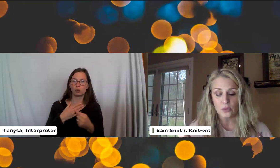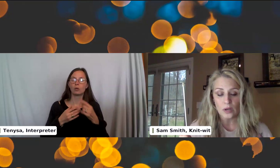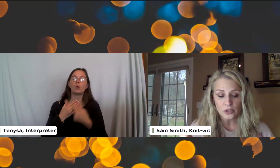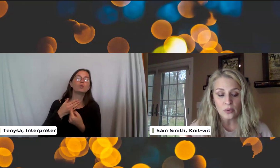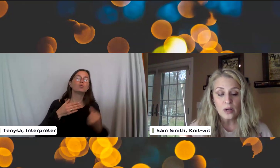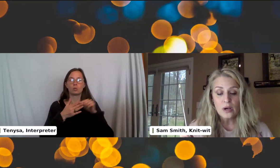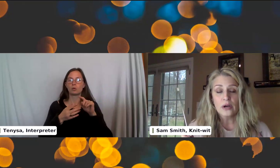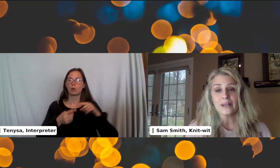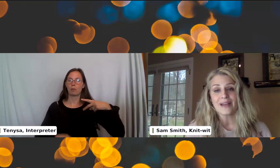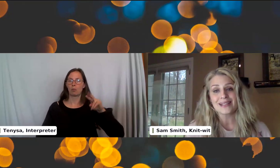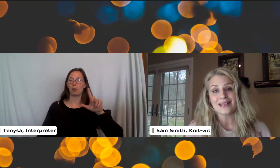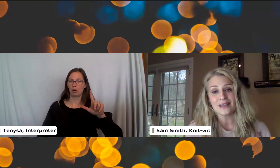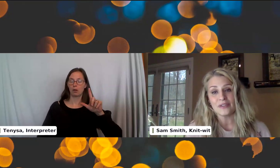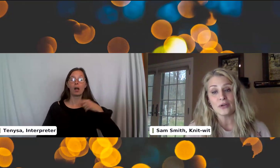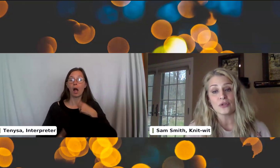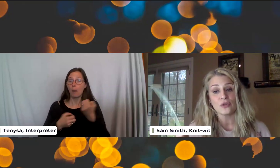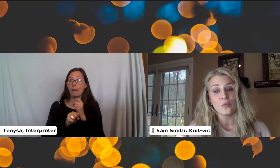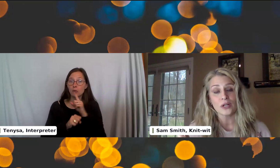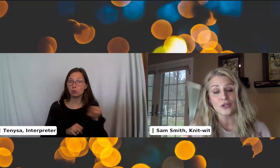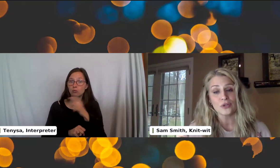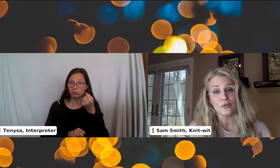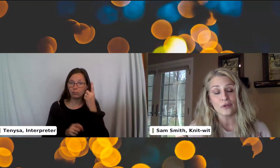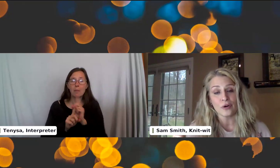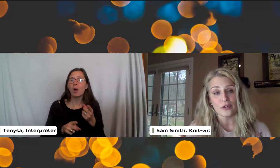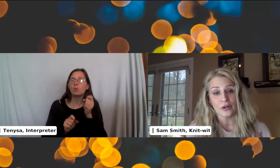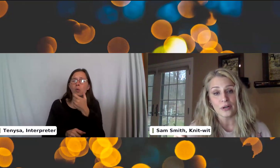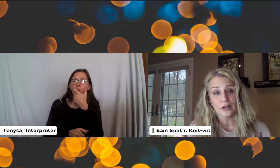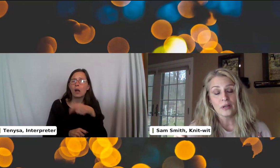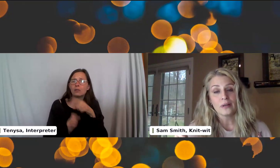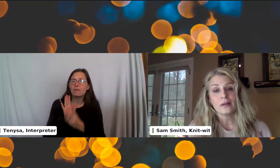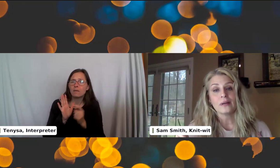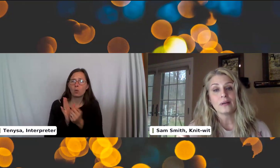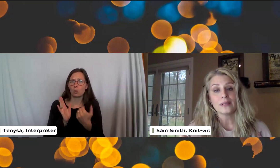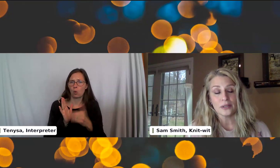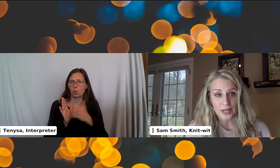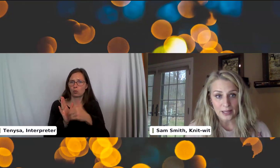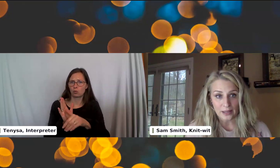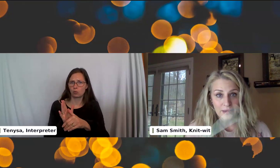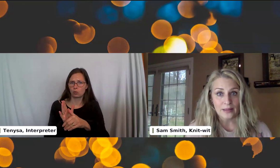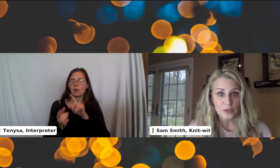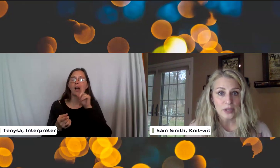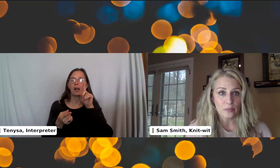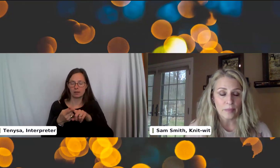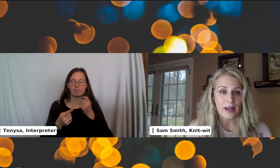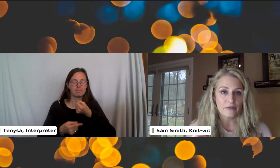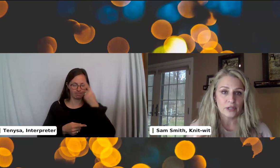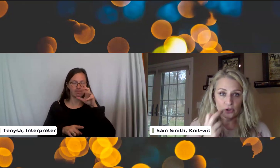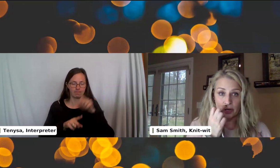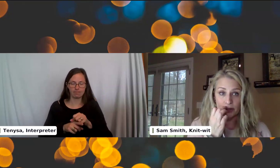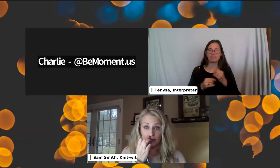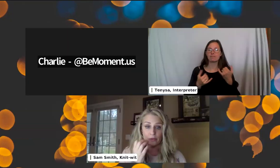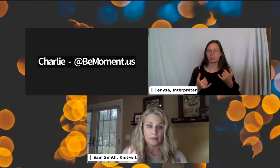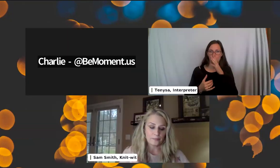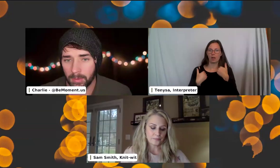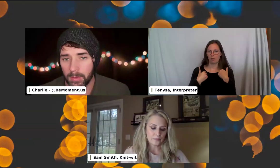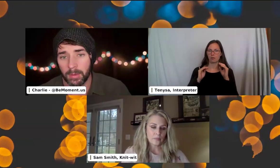I realized that you also are going to have access to the video. So you can watch this over and over until you get it. And that this way you'll have the